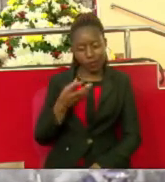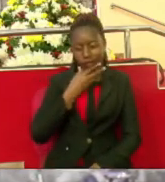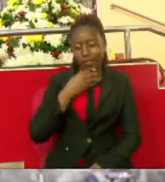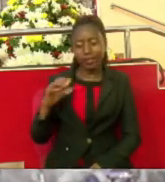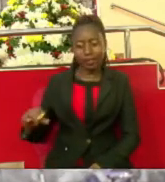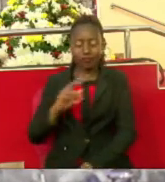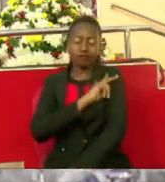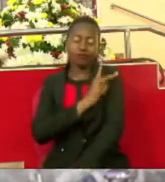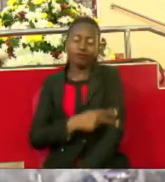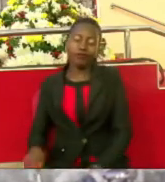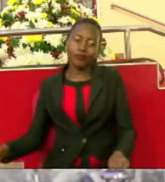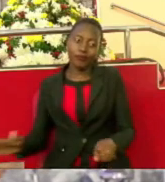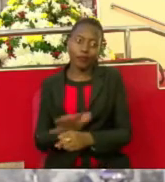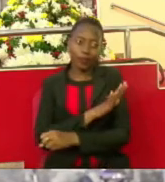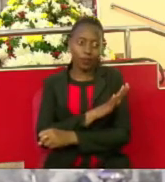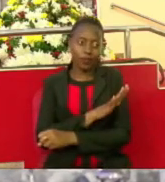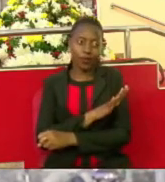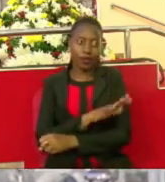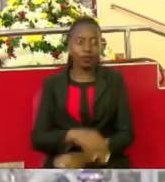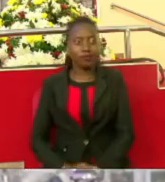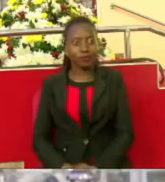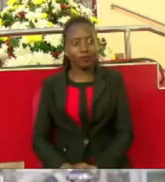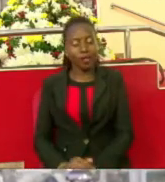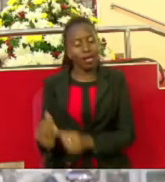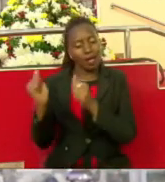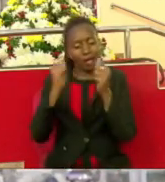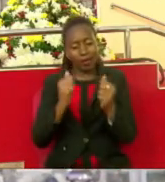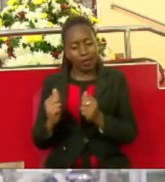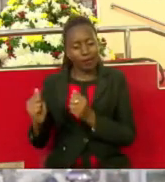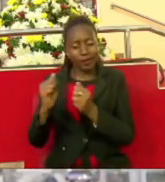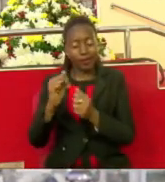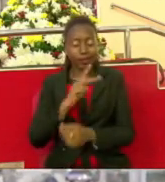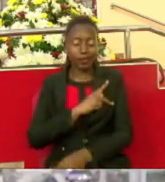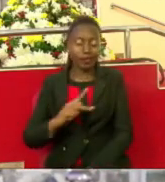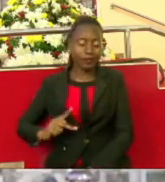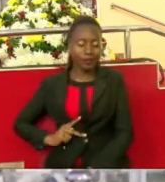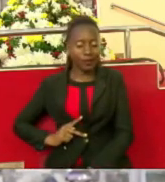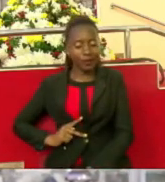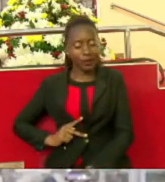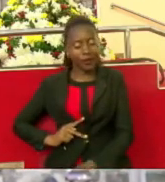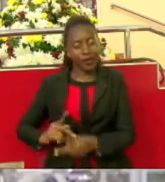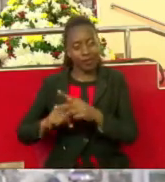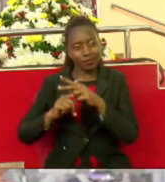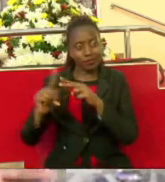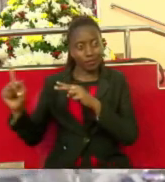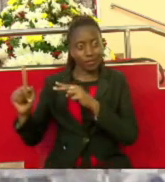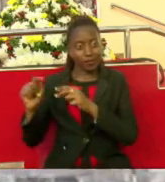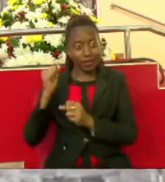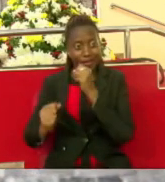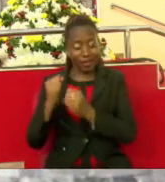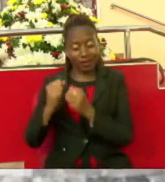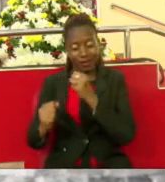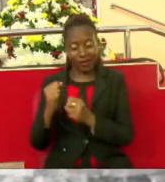jinsi yule mwana anaweza kuwa na nguvu. And for the first time the mighty king ran away. Na kwa wakati wa kwanza yule mfalme mkuu akatoroka. And you know the mess he did,